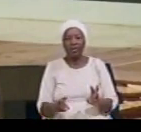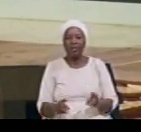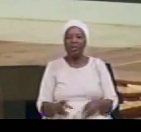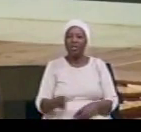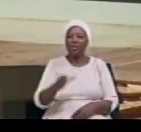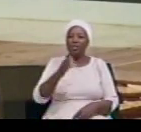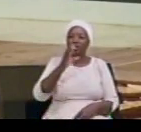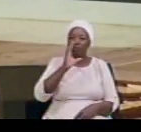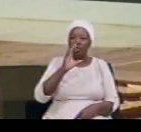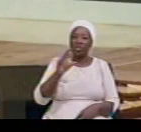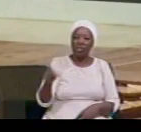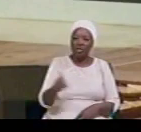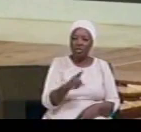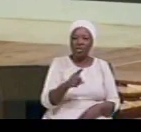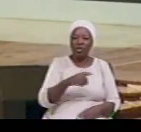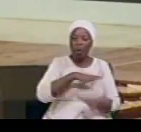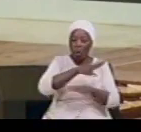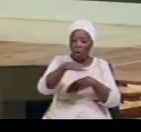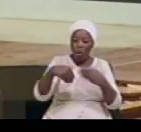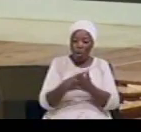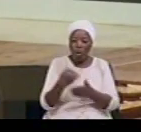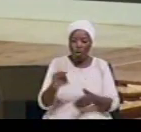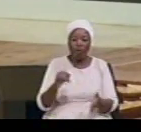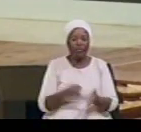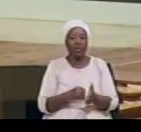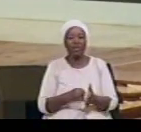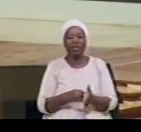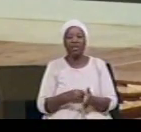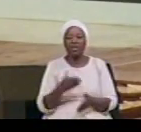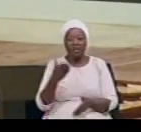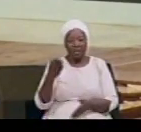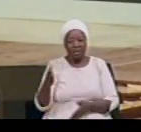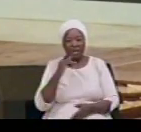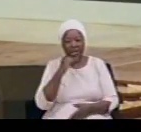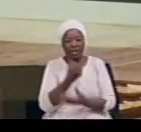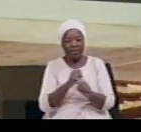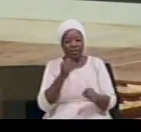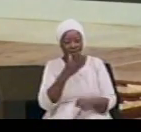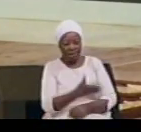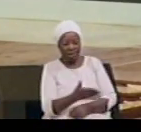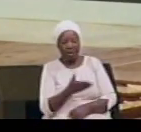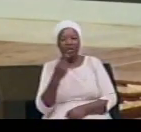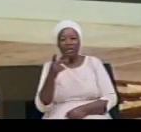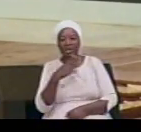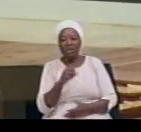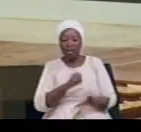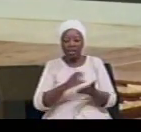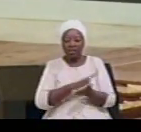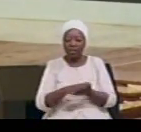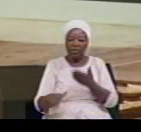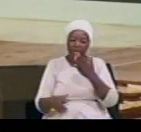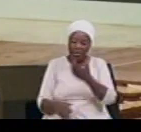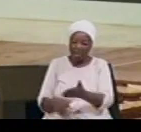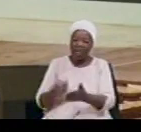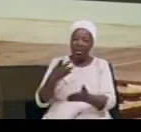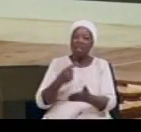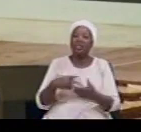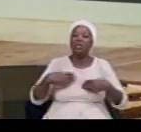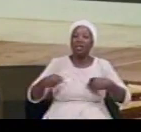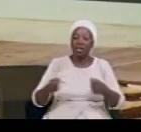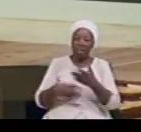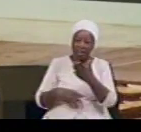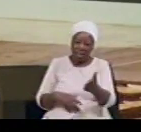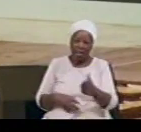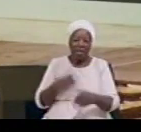it. There's salvation there. There's sanctification there. There's healing there. There's